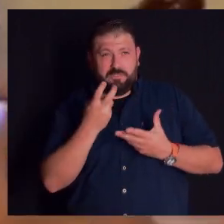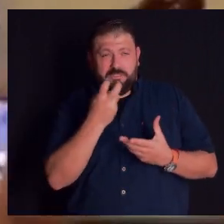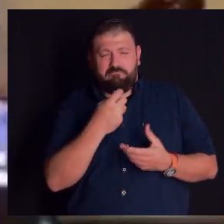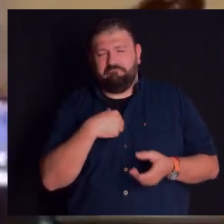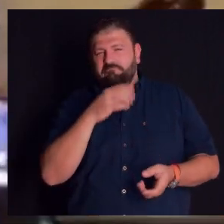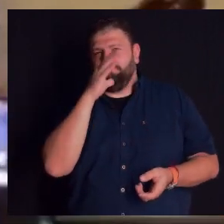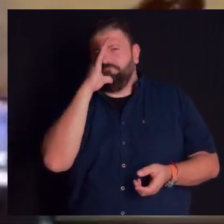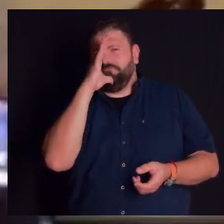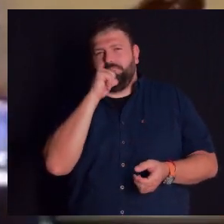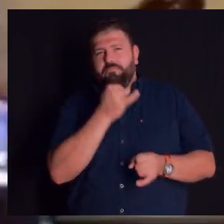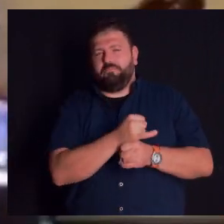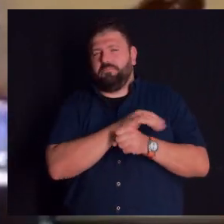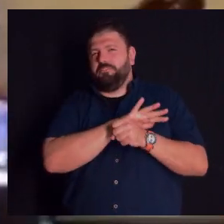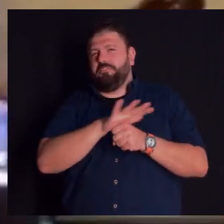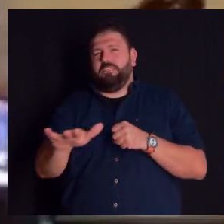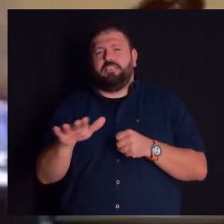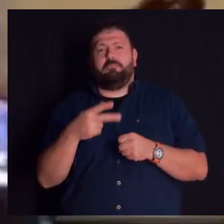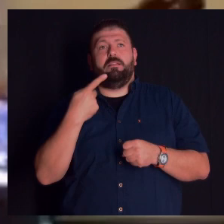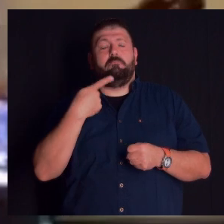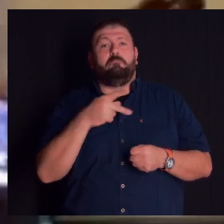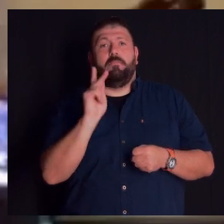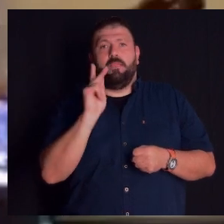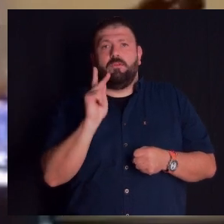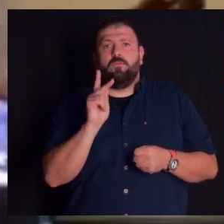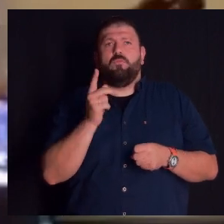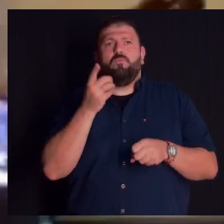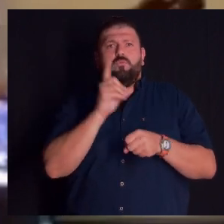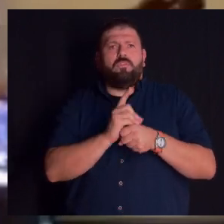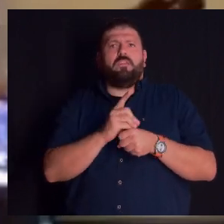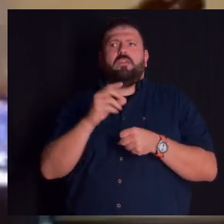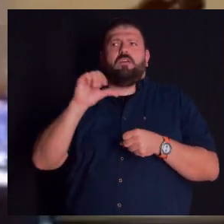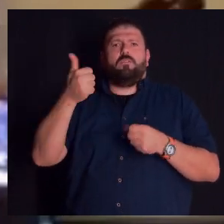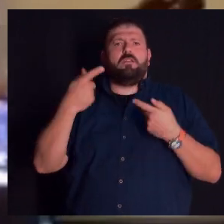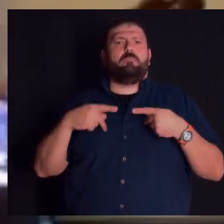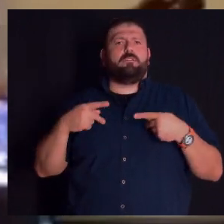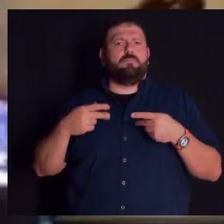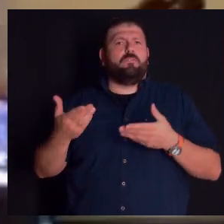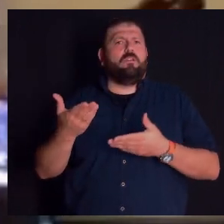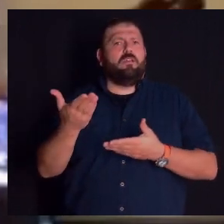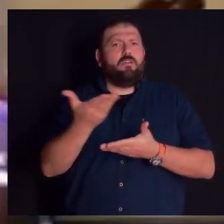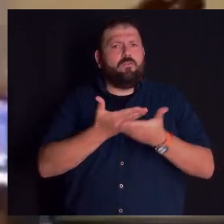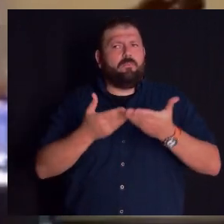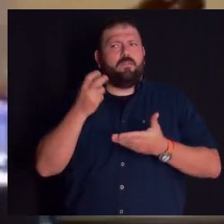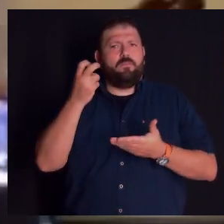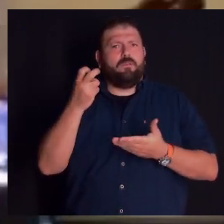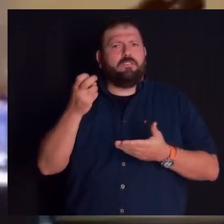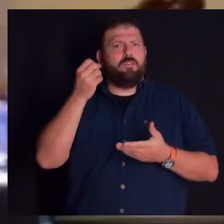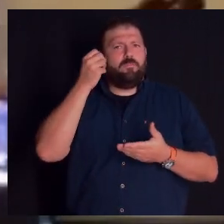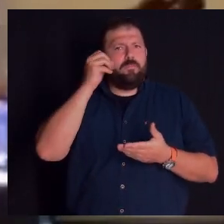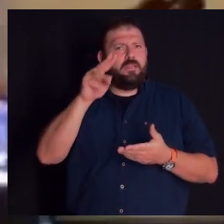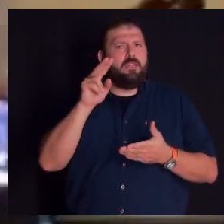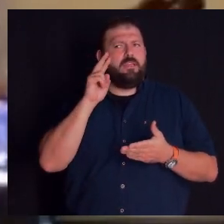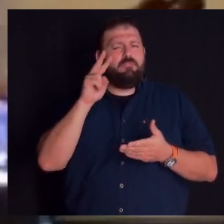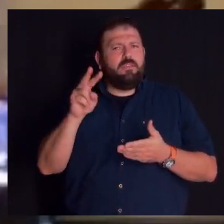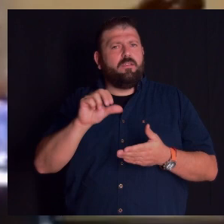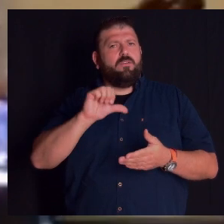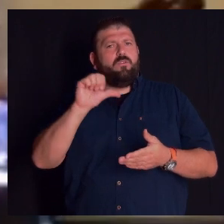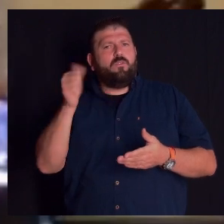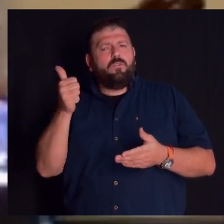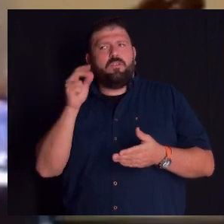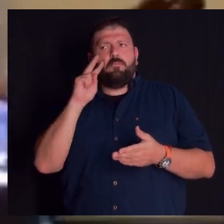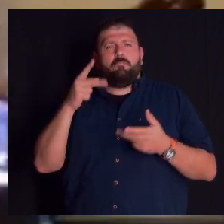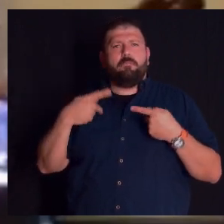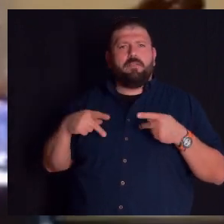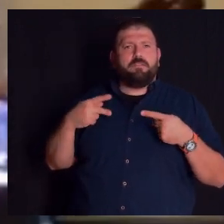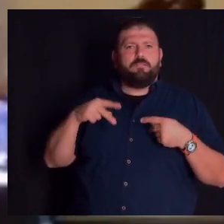myself. grandes. I didn't believe En el I was momento able of doing que me great empezaron a things. compartir, vi esto When they realmente shared desde el this otro with lado, me, I